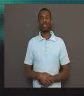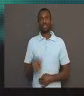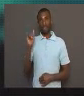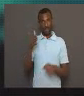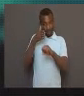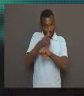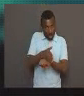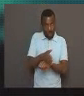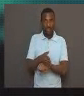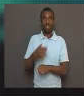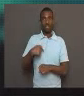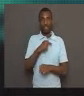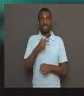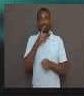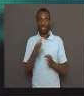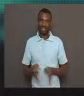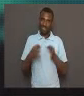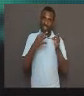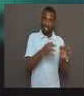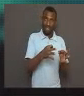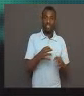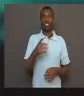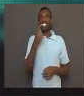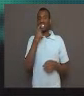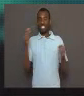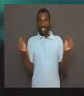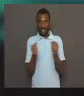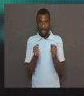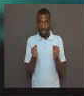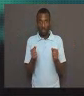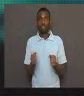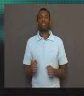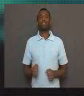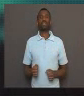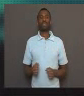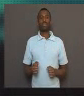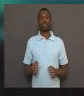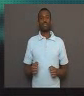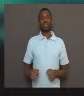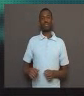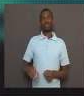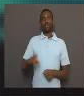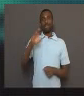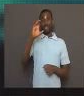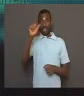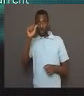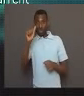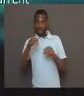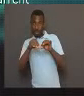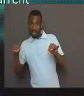Then, we transfer that ice to the container of the calorimeter.